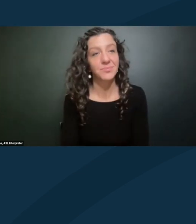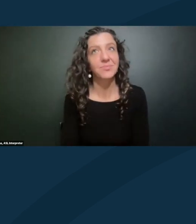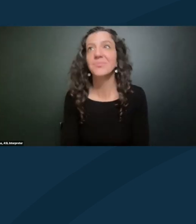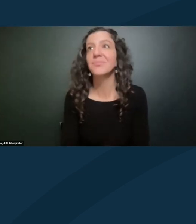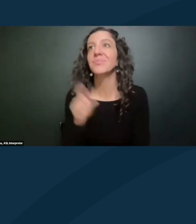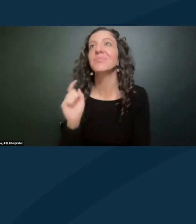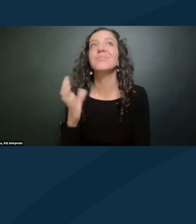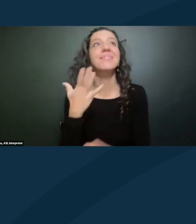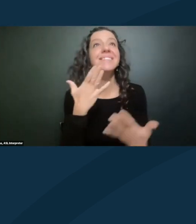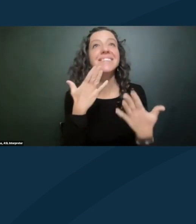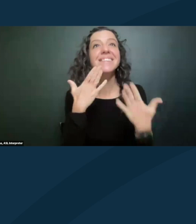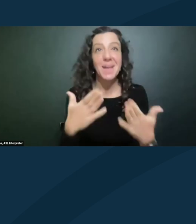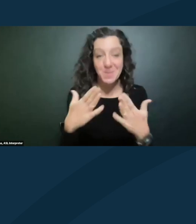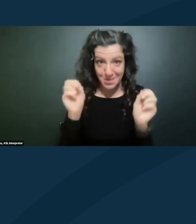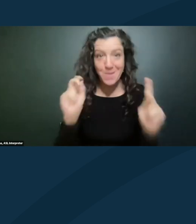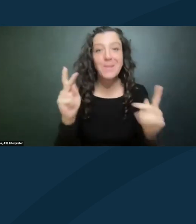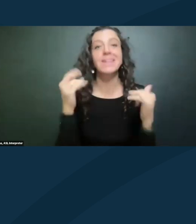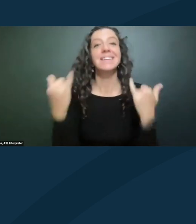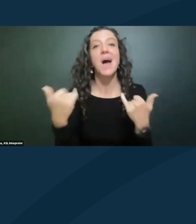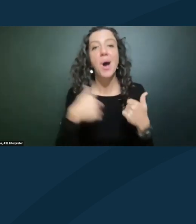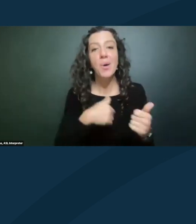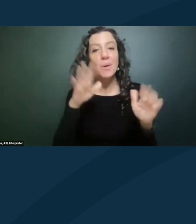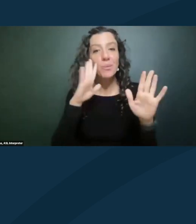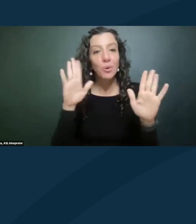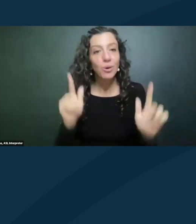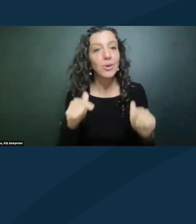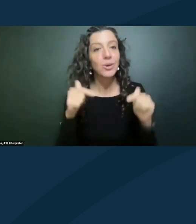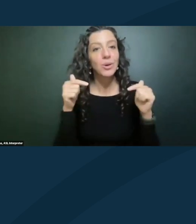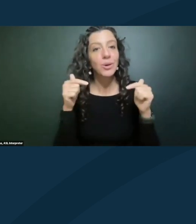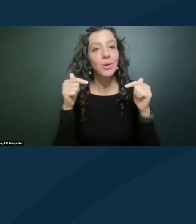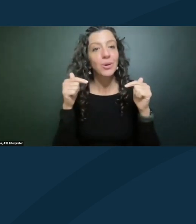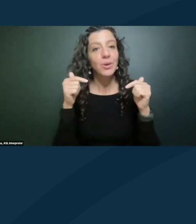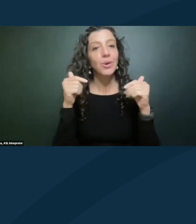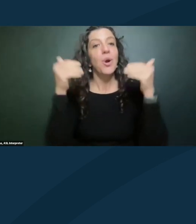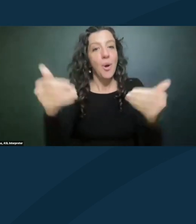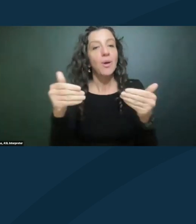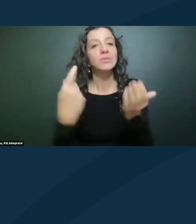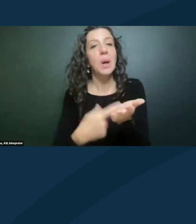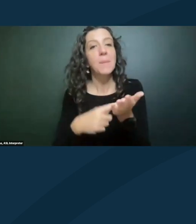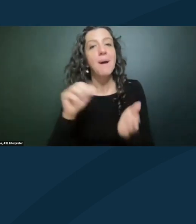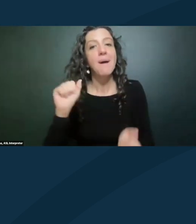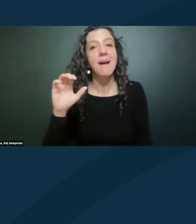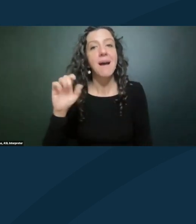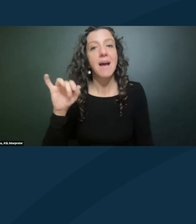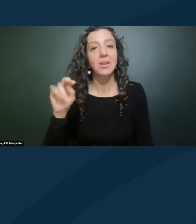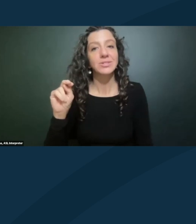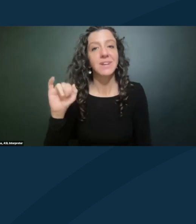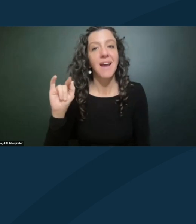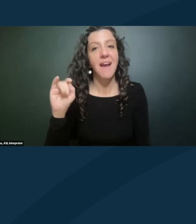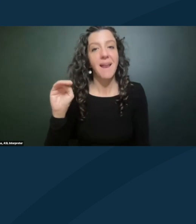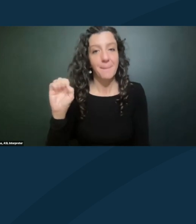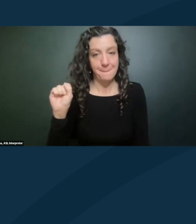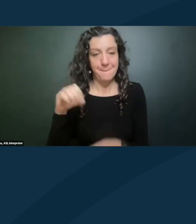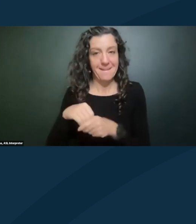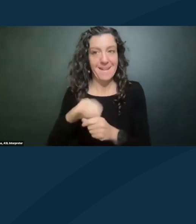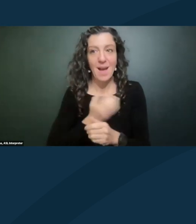Thank you. We are now going to turn to the action item of our